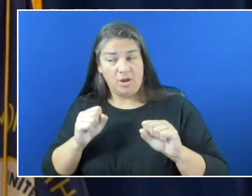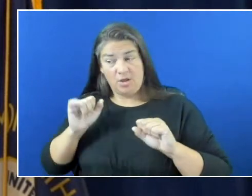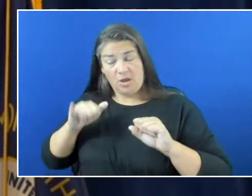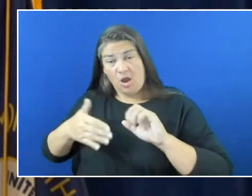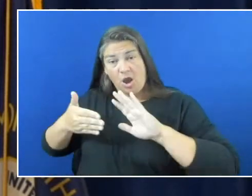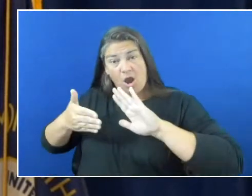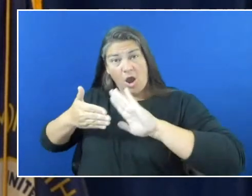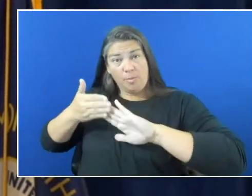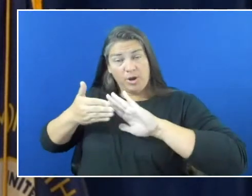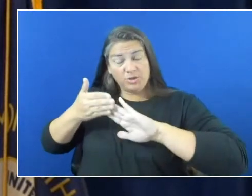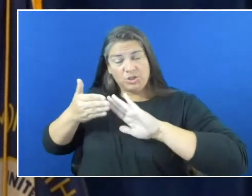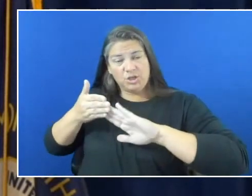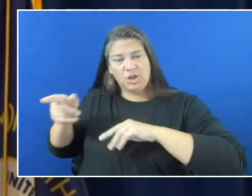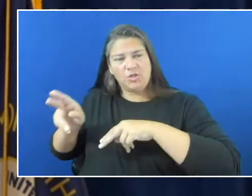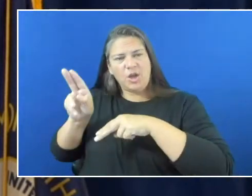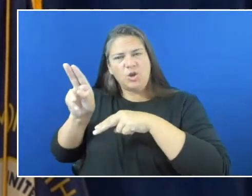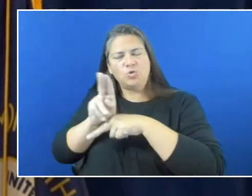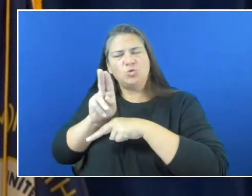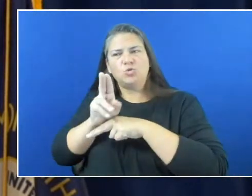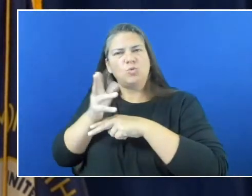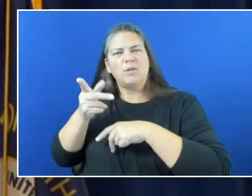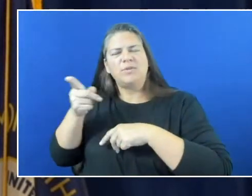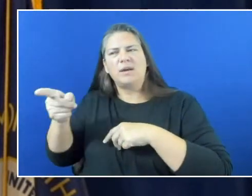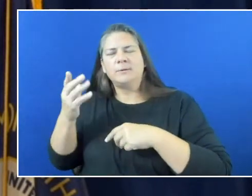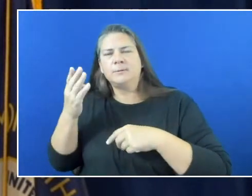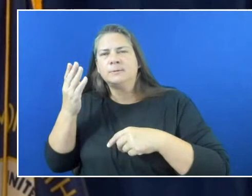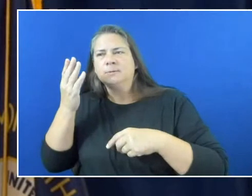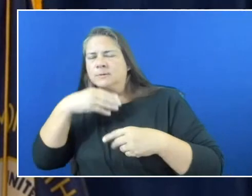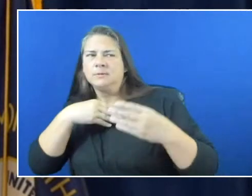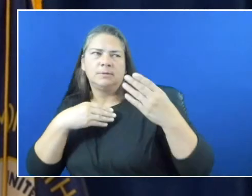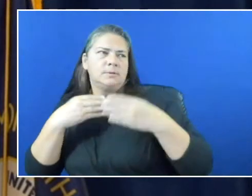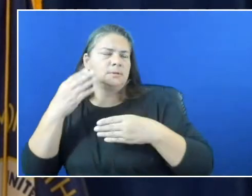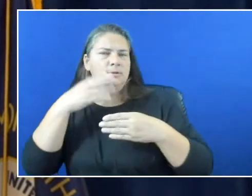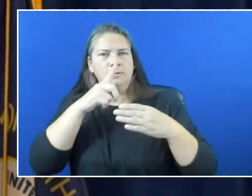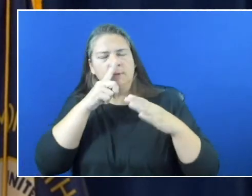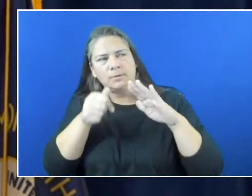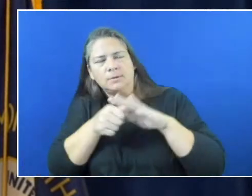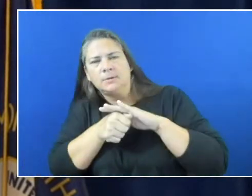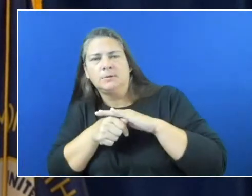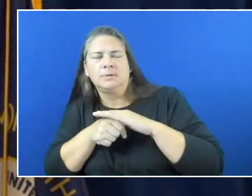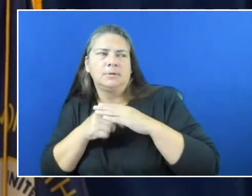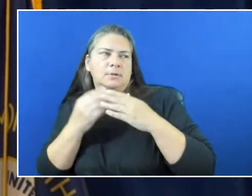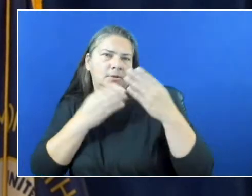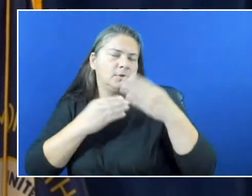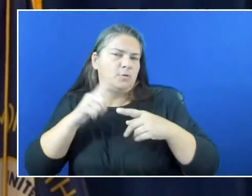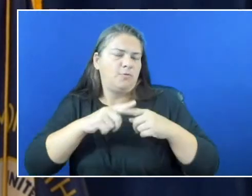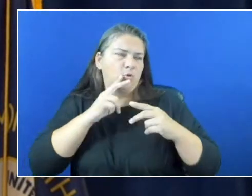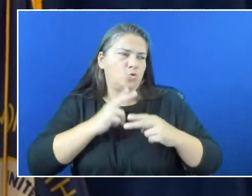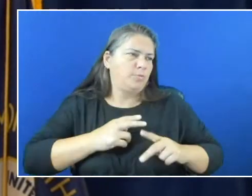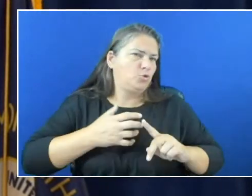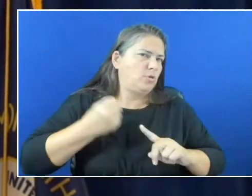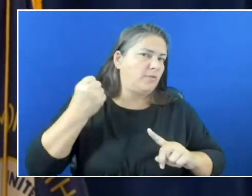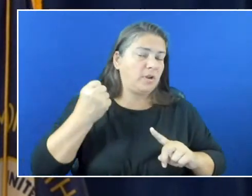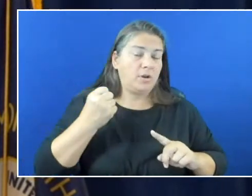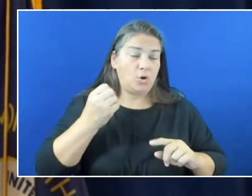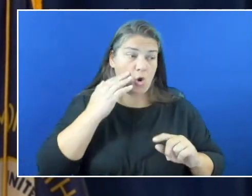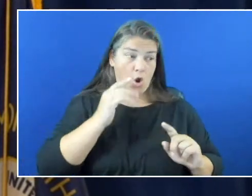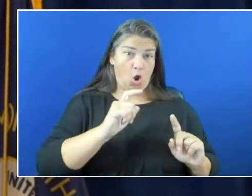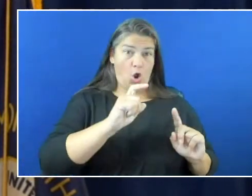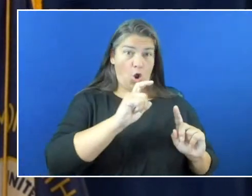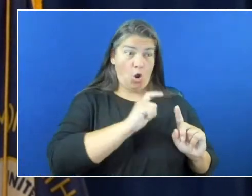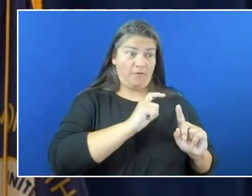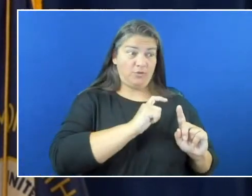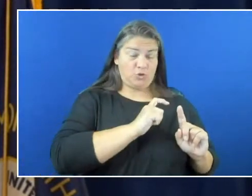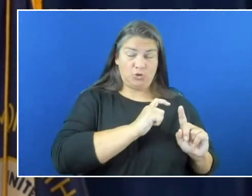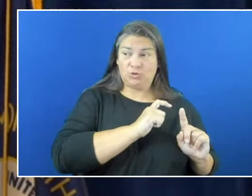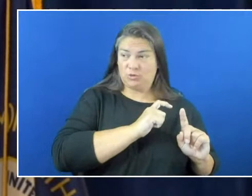undercover tactics, and officers who arrange dates or meetings with potential human